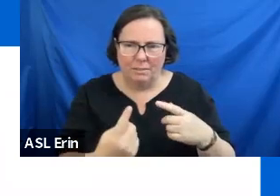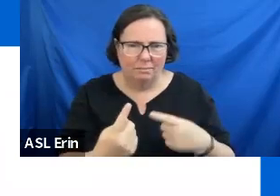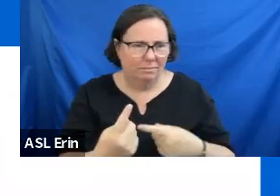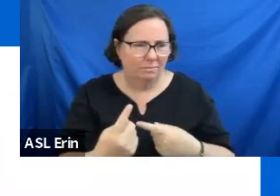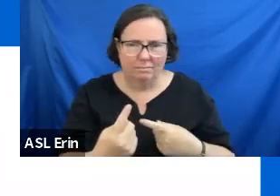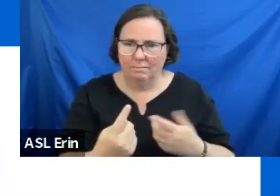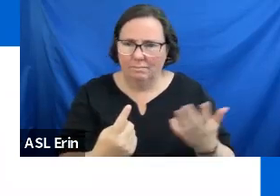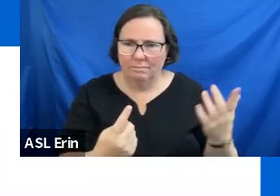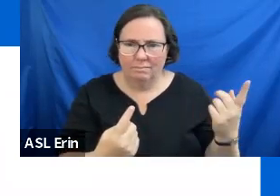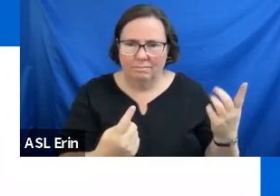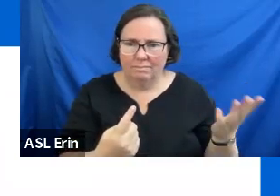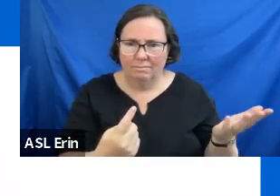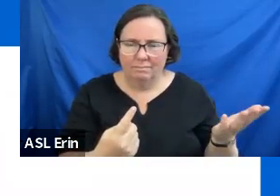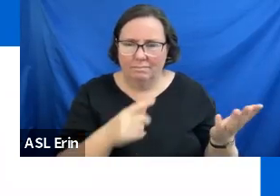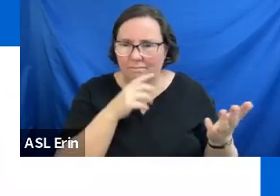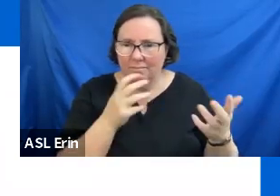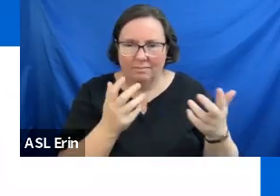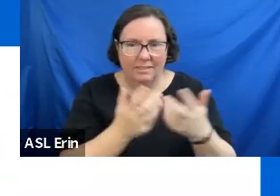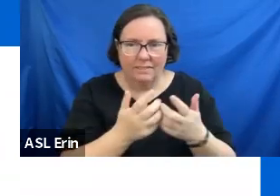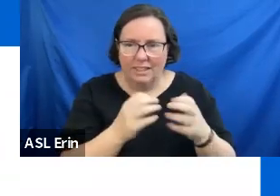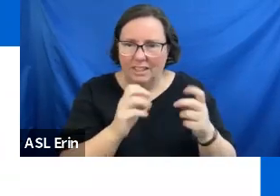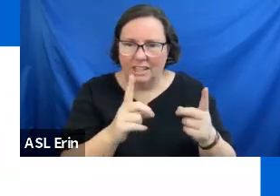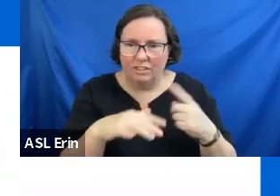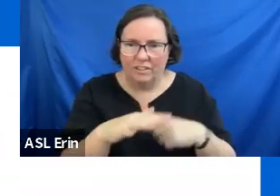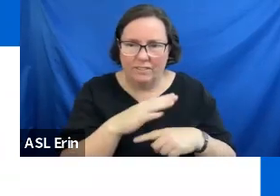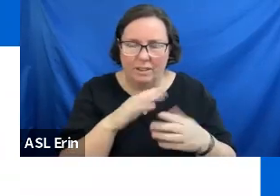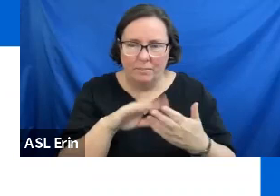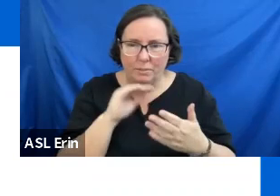not be a fitting educational environment for a child to be